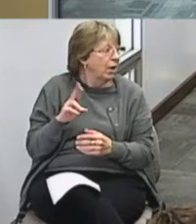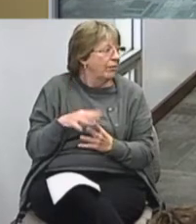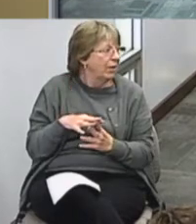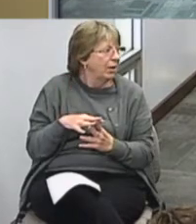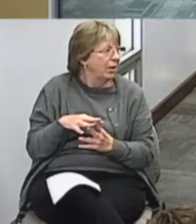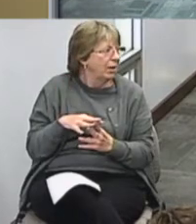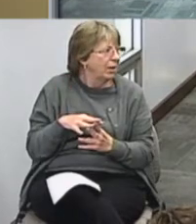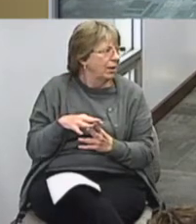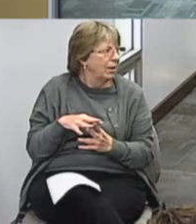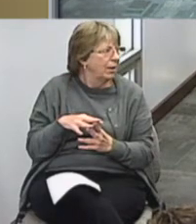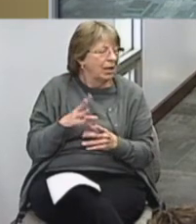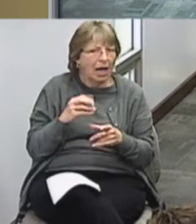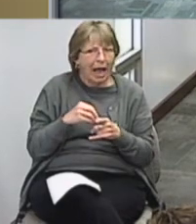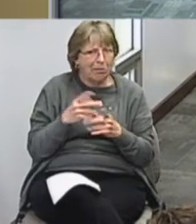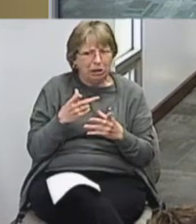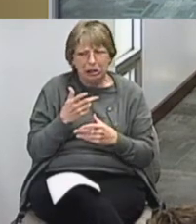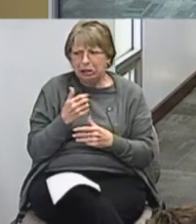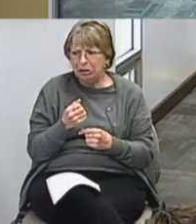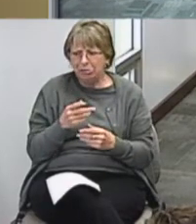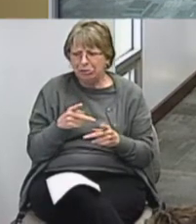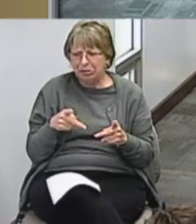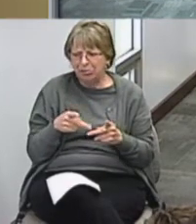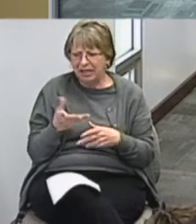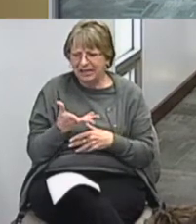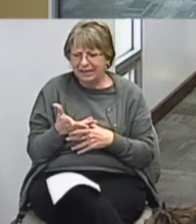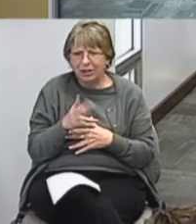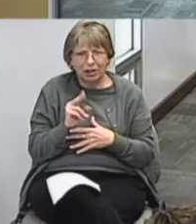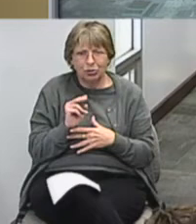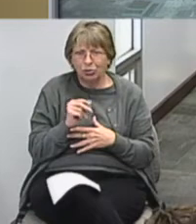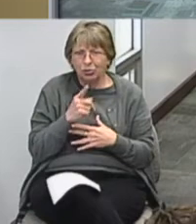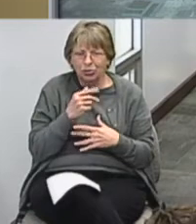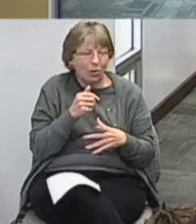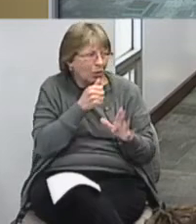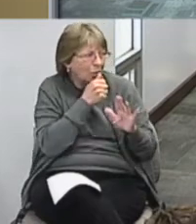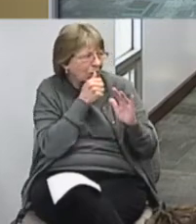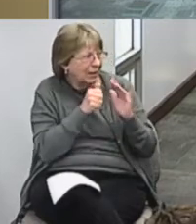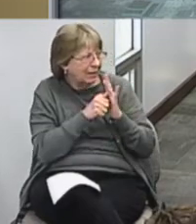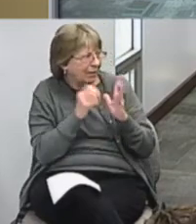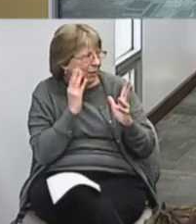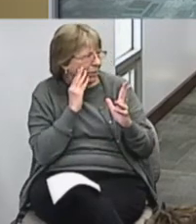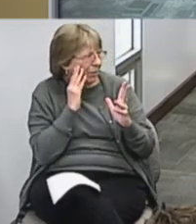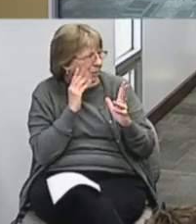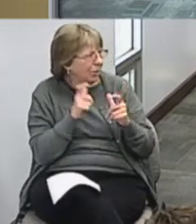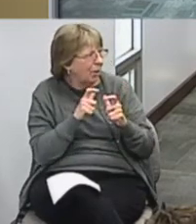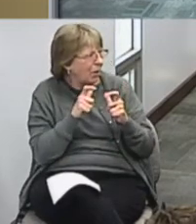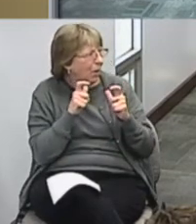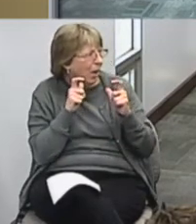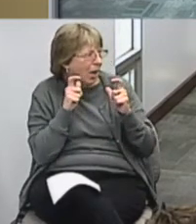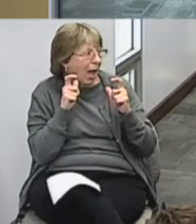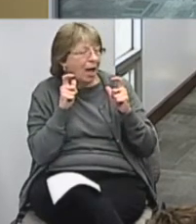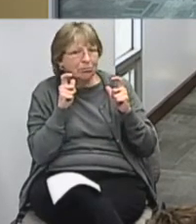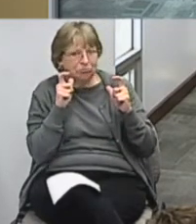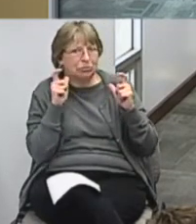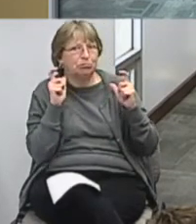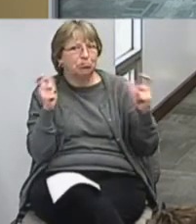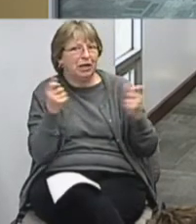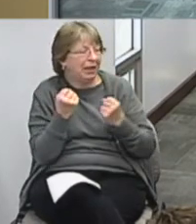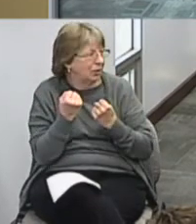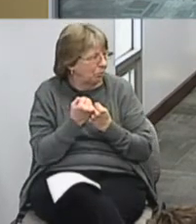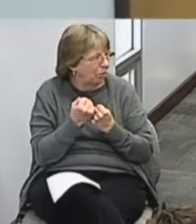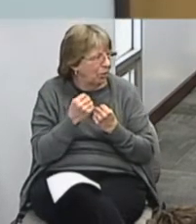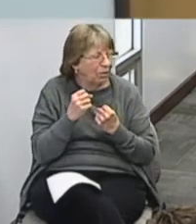I'm in an interesting position here because it's no secret, you guys know I'm a big supporter of all things Smallville and